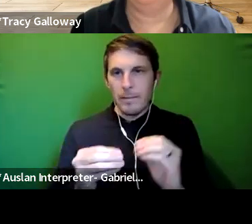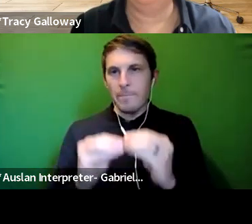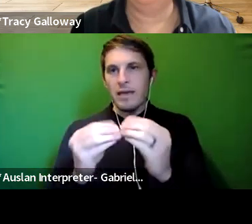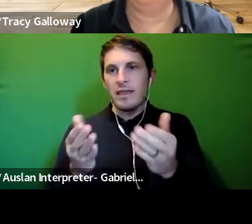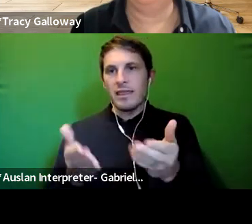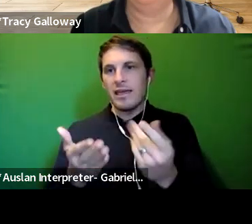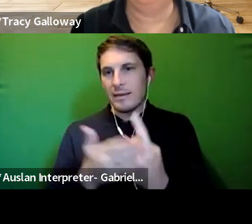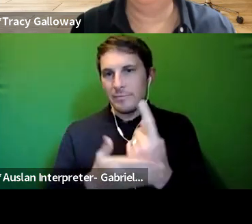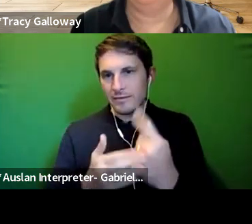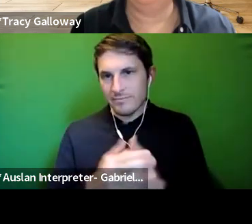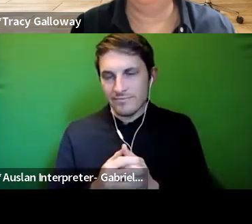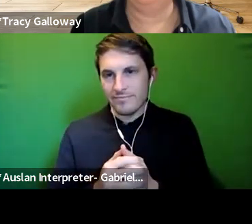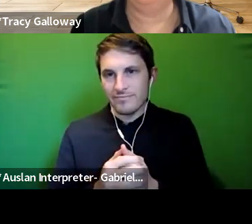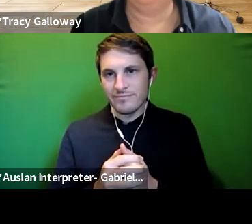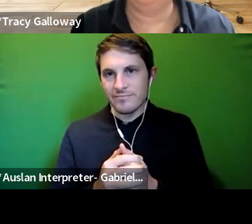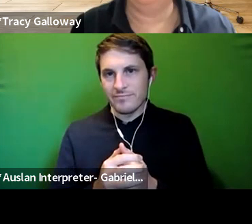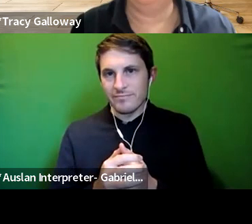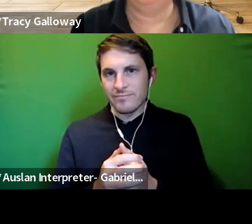be